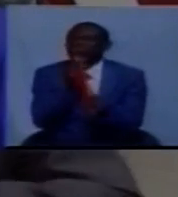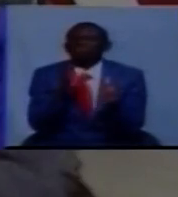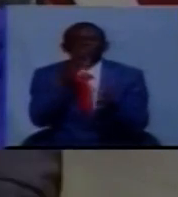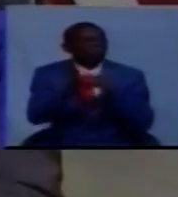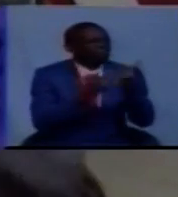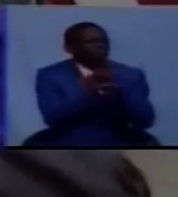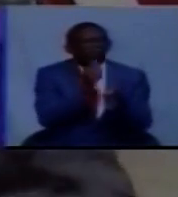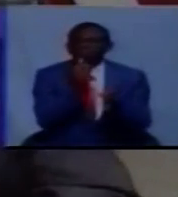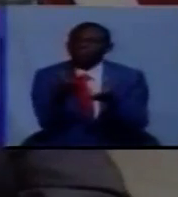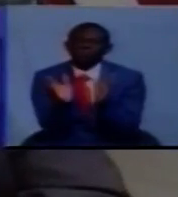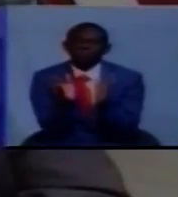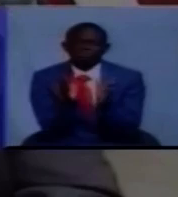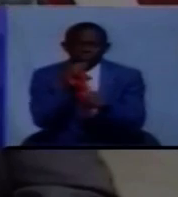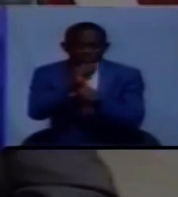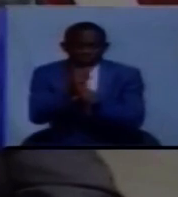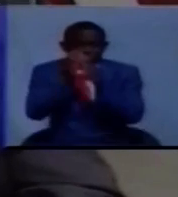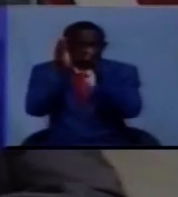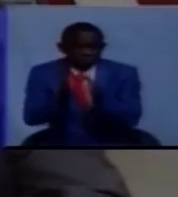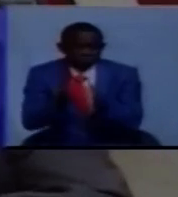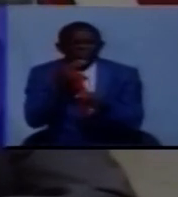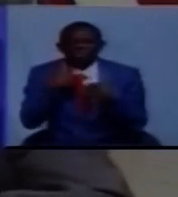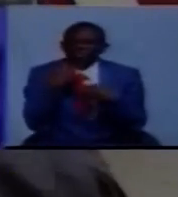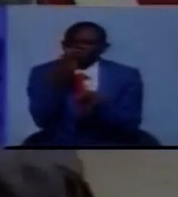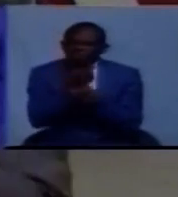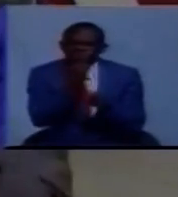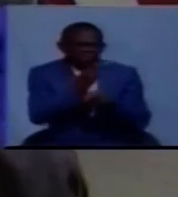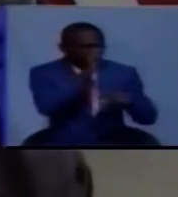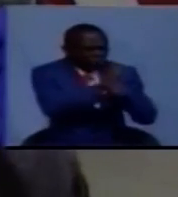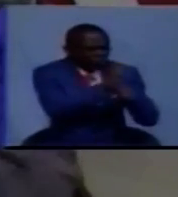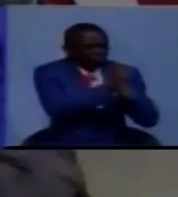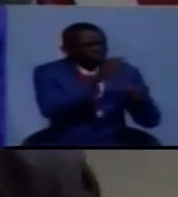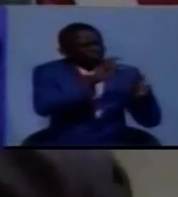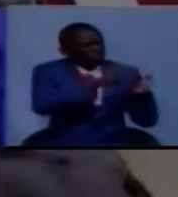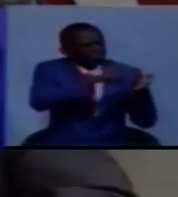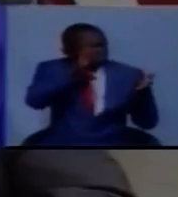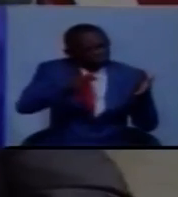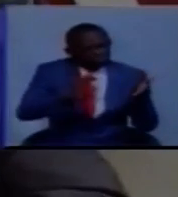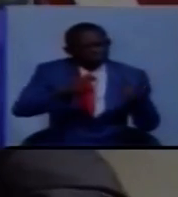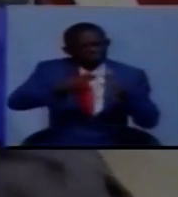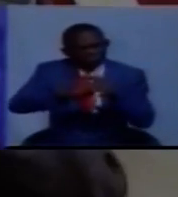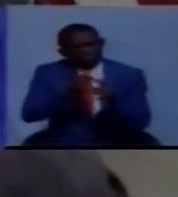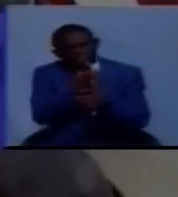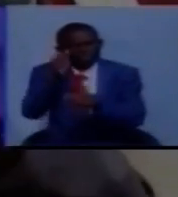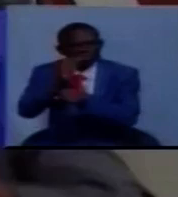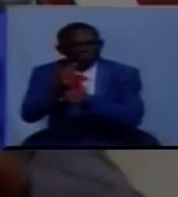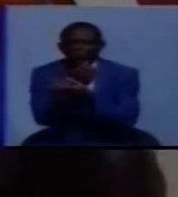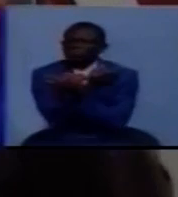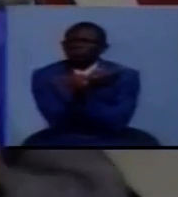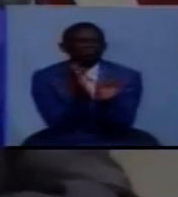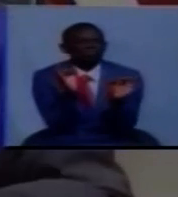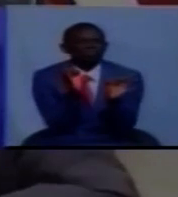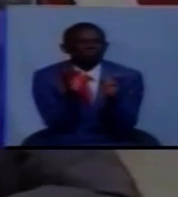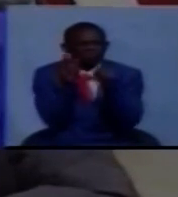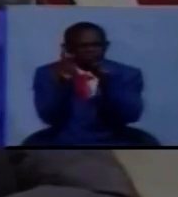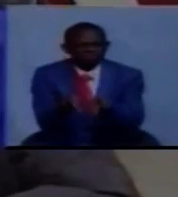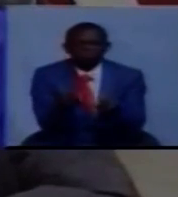work. In the Constitution, it stipulates, even in the Bill of Rights, it states that a person shall be free to choose what type of job